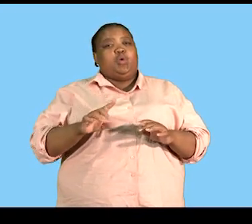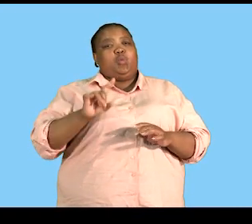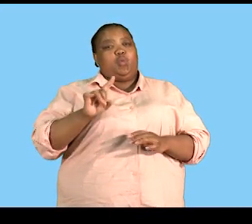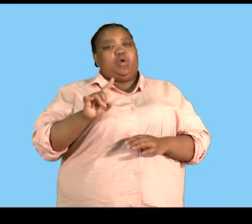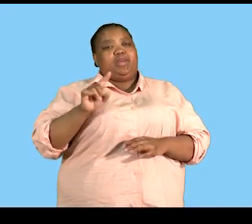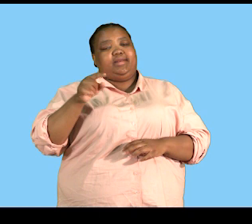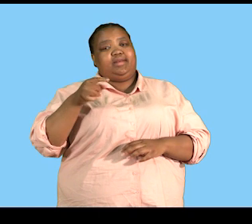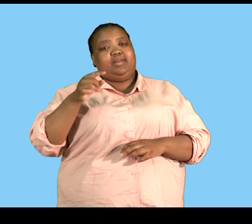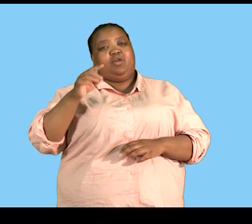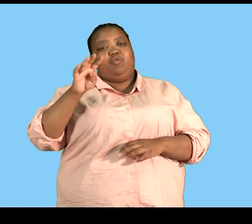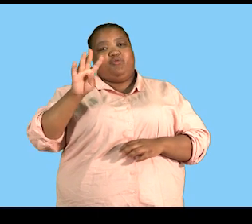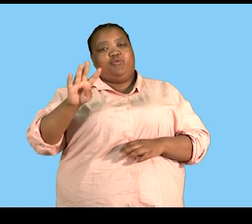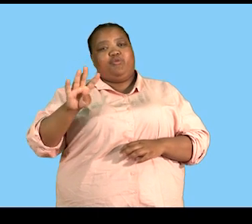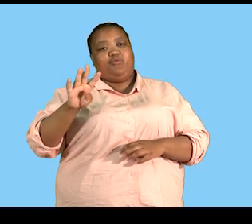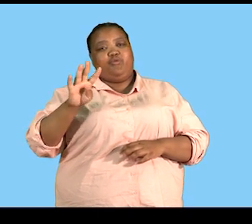is